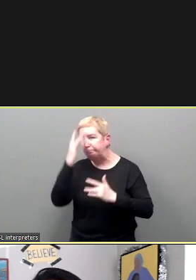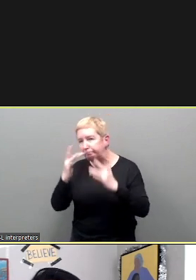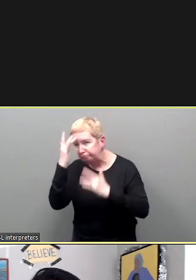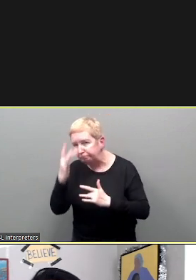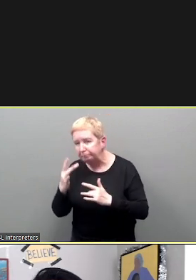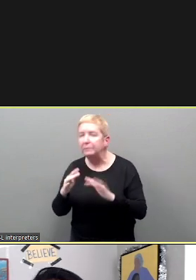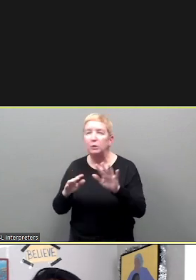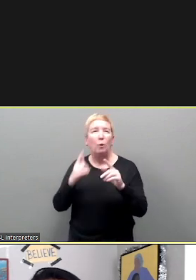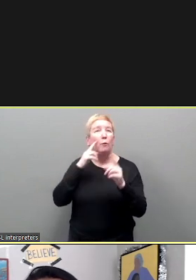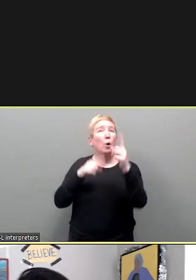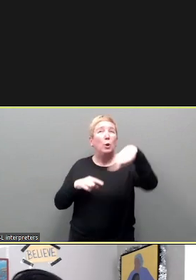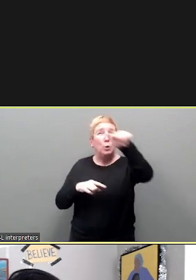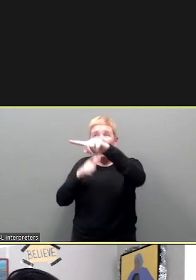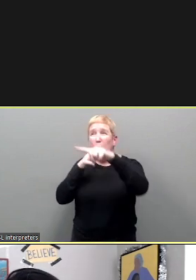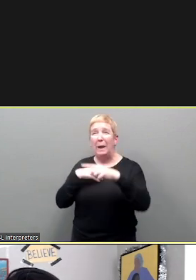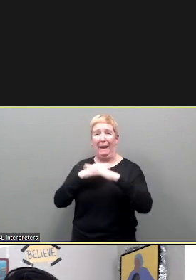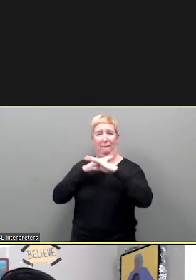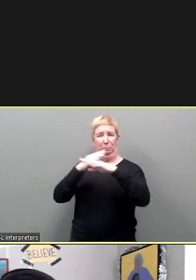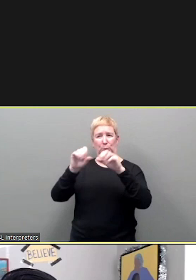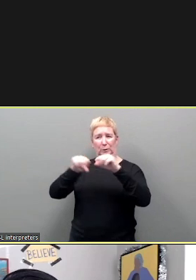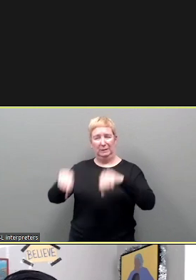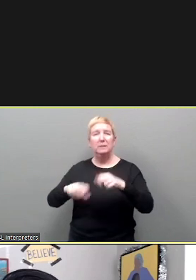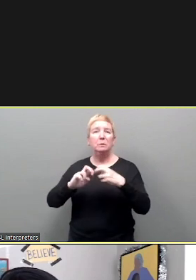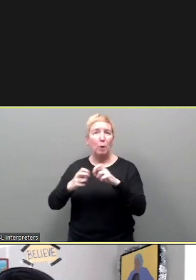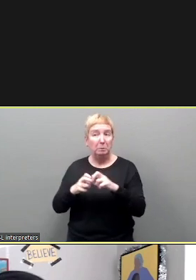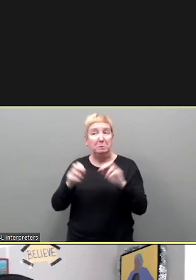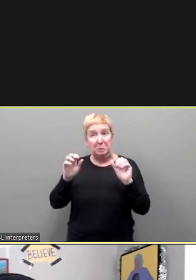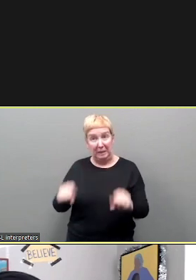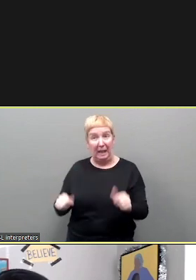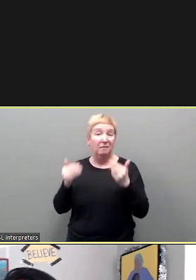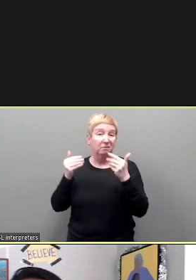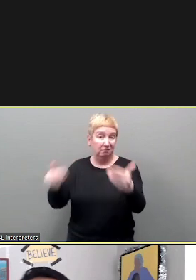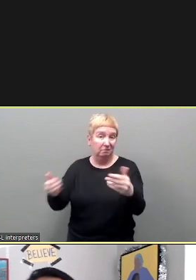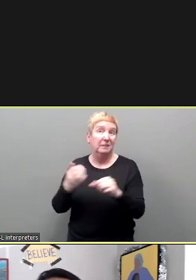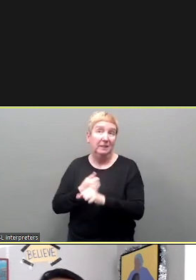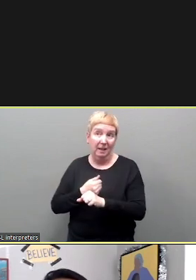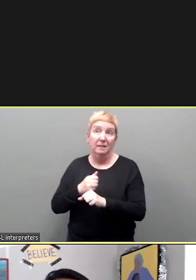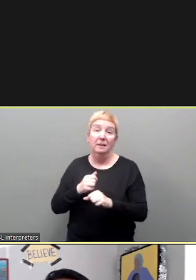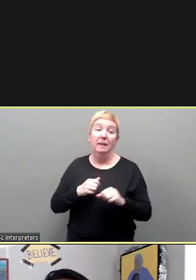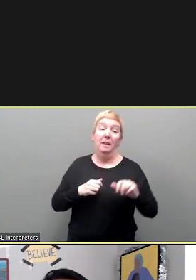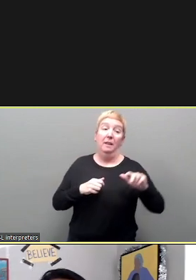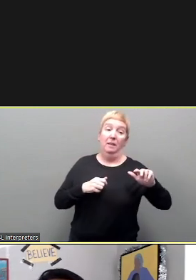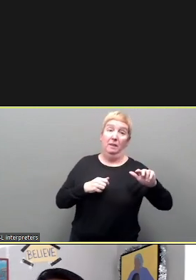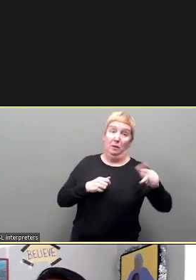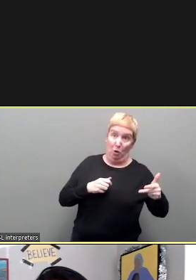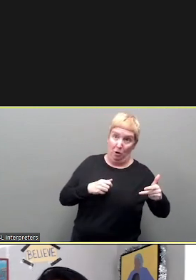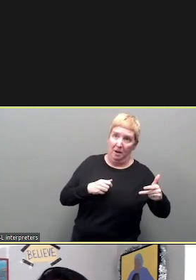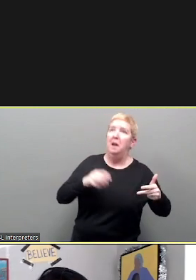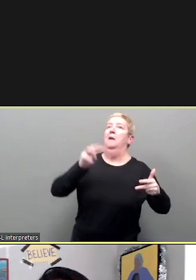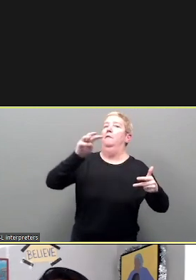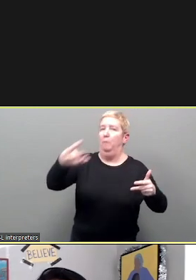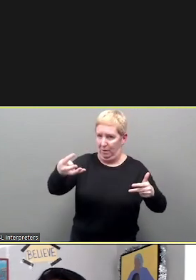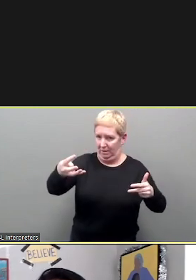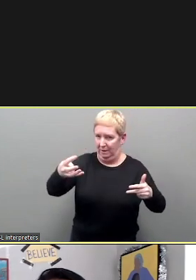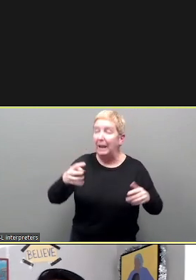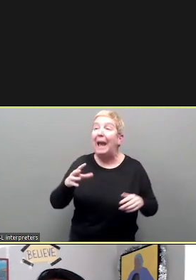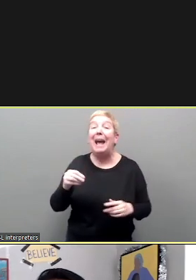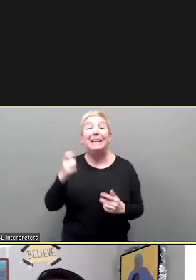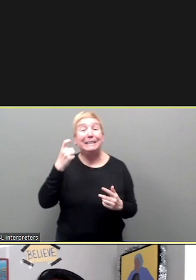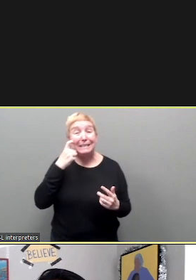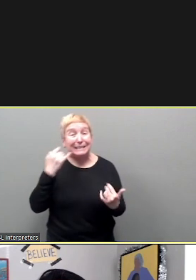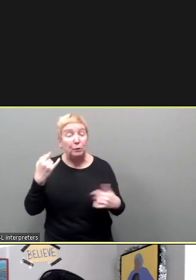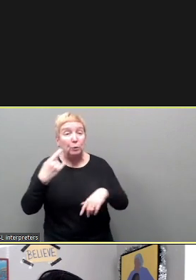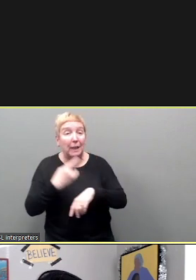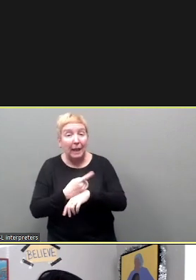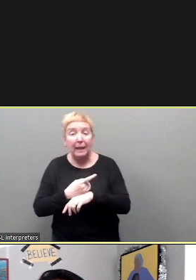immune compromised. You can get an additional dose and then your booster. And then today, we're just waiting